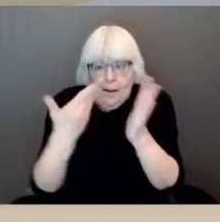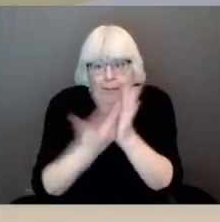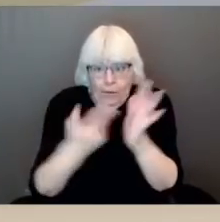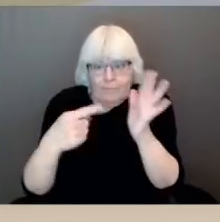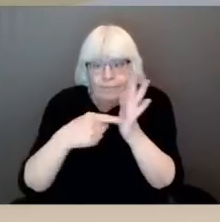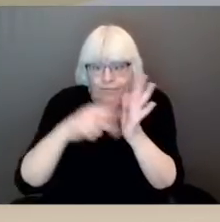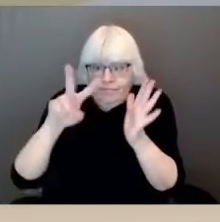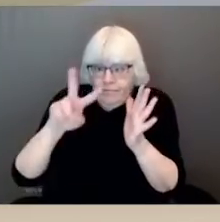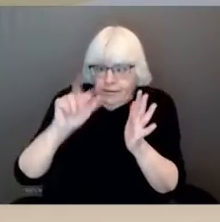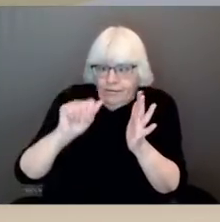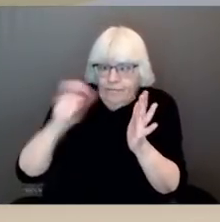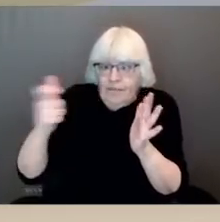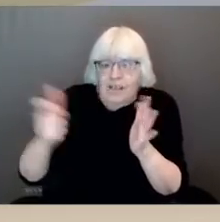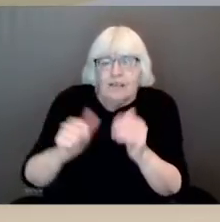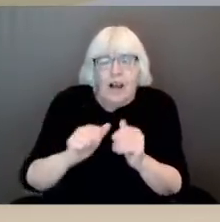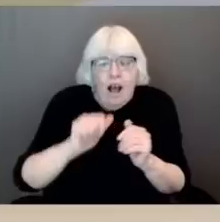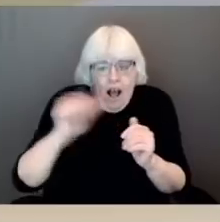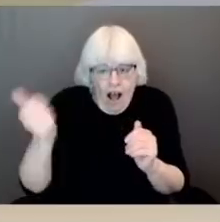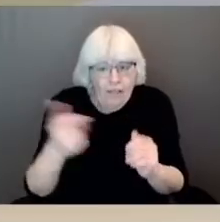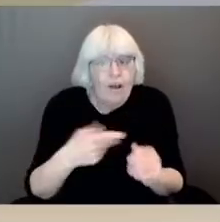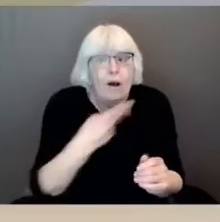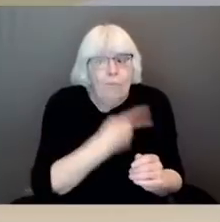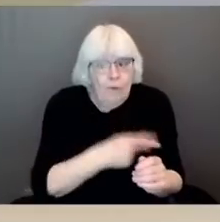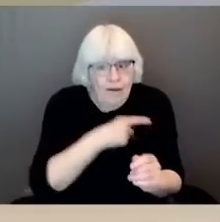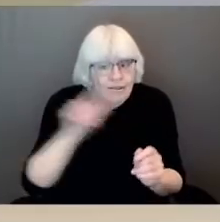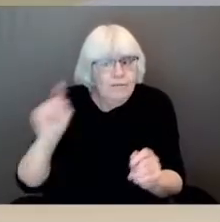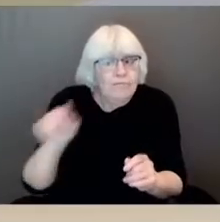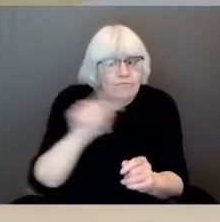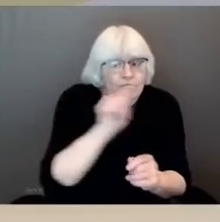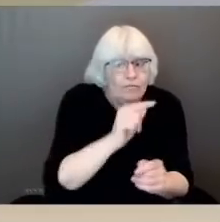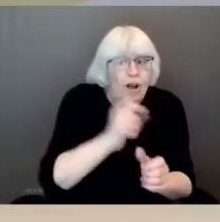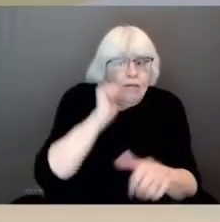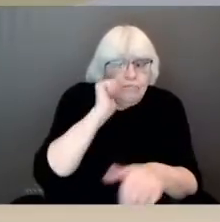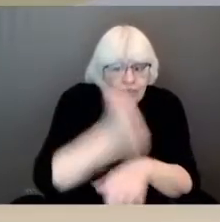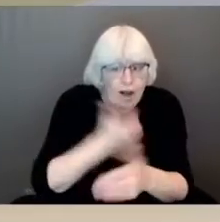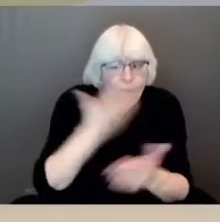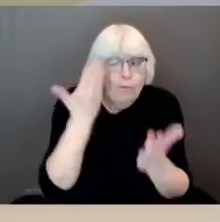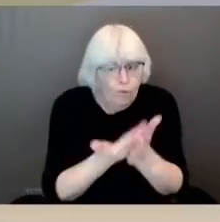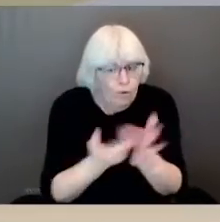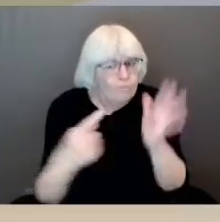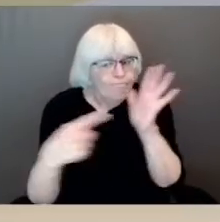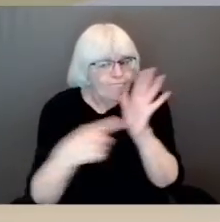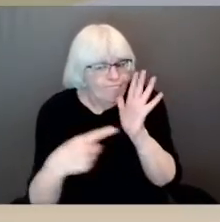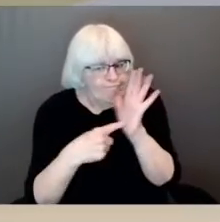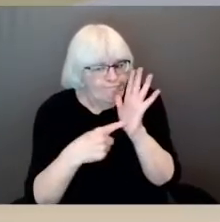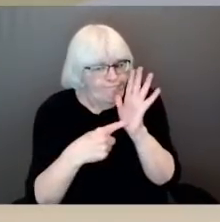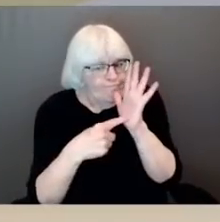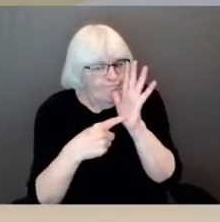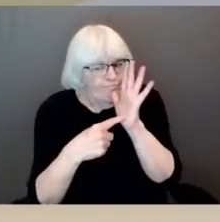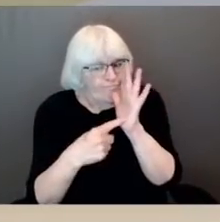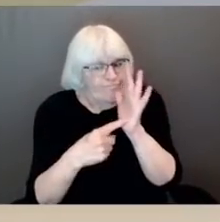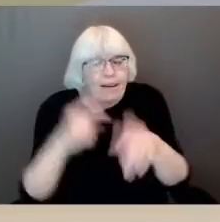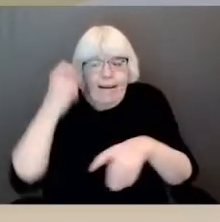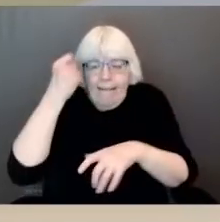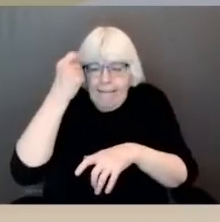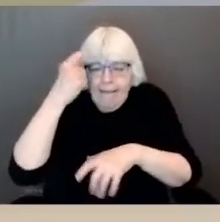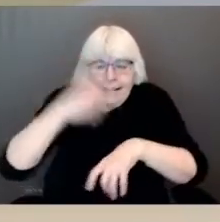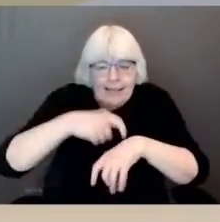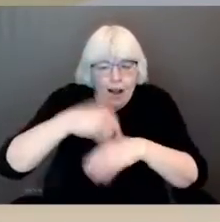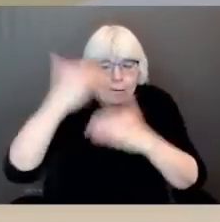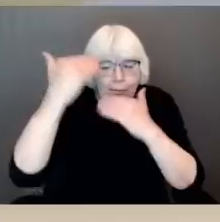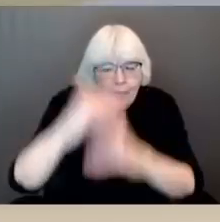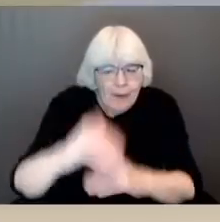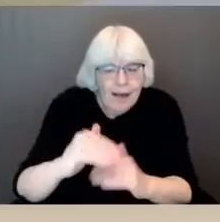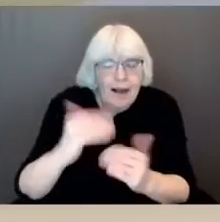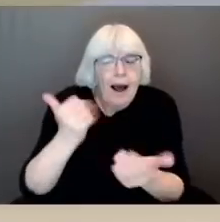PEI is implementing a proof of vaccine for a time-limited period to help us suppress transmission during the 4th wave of this